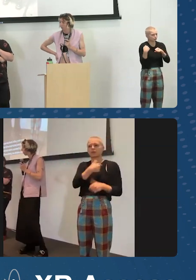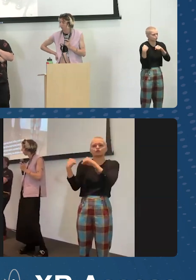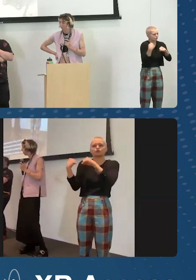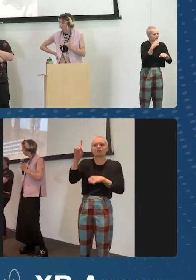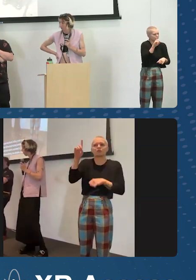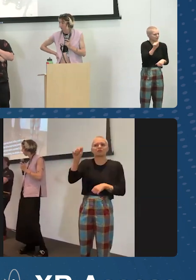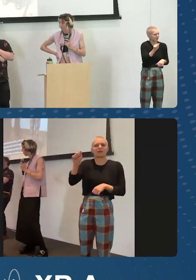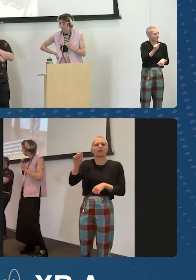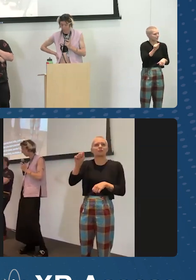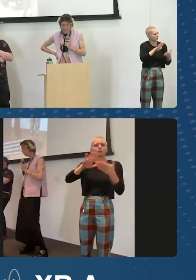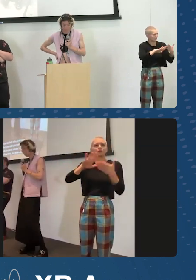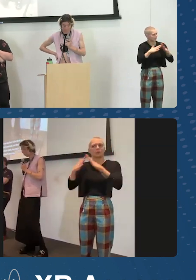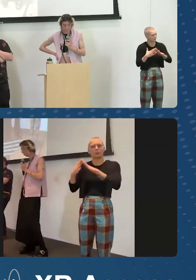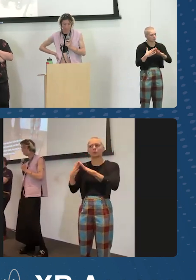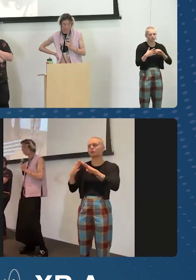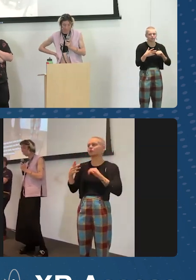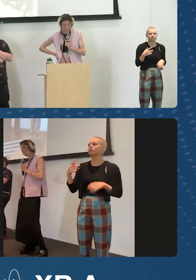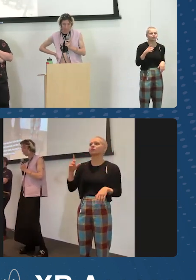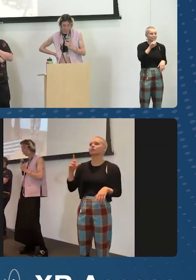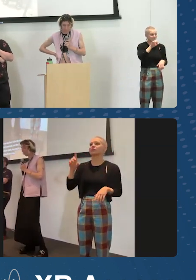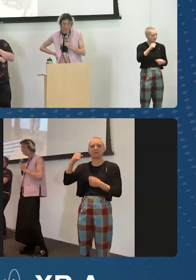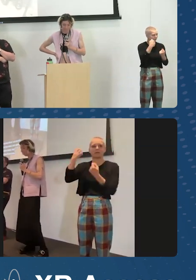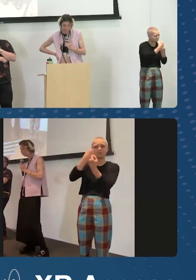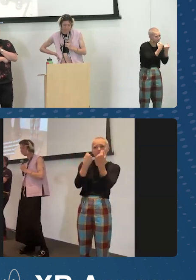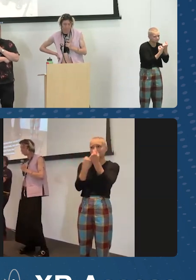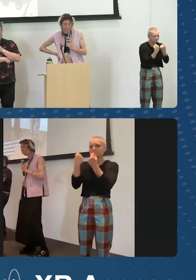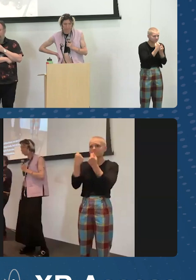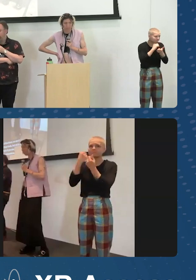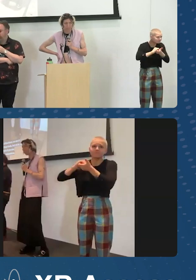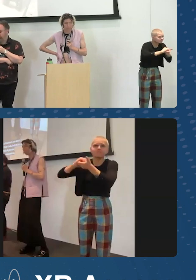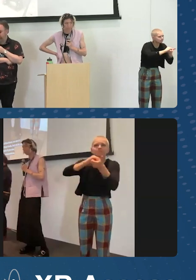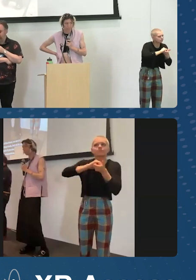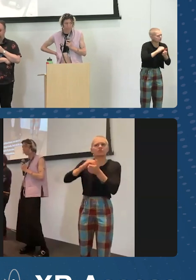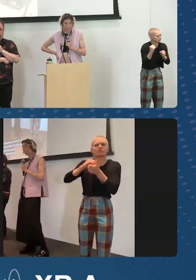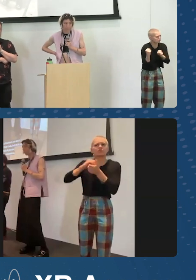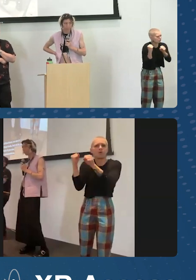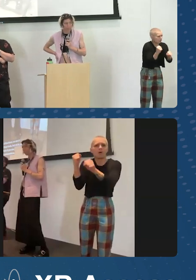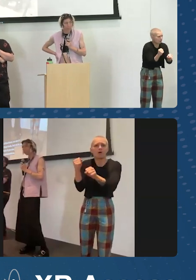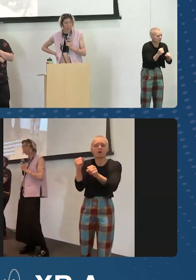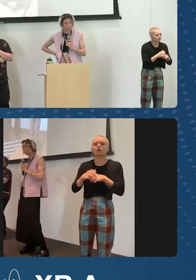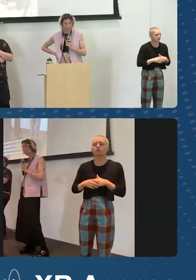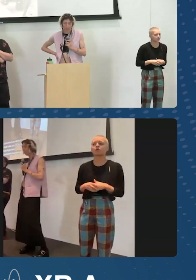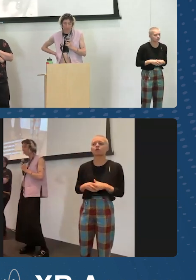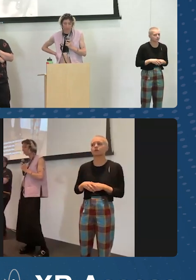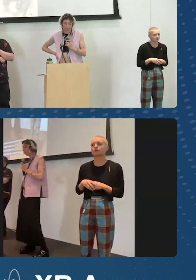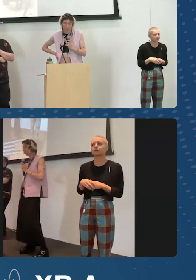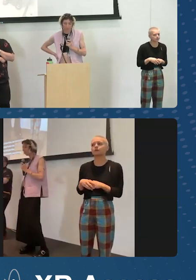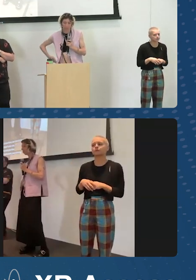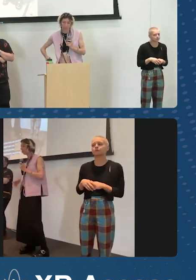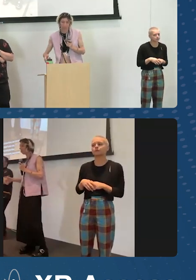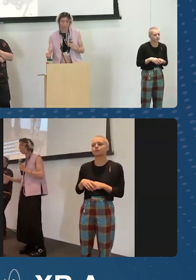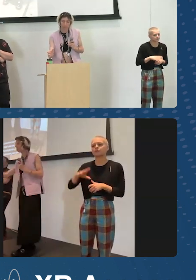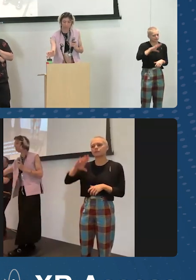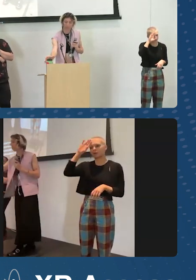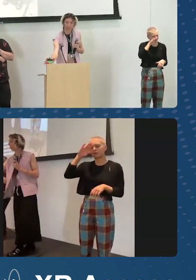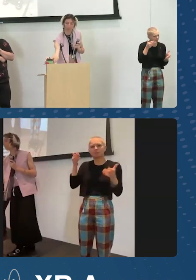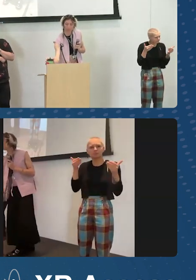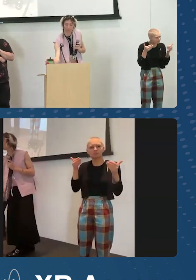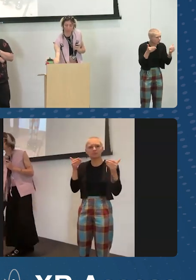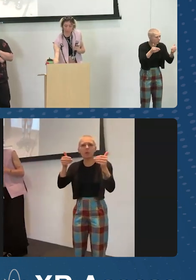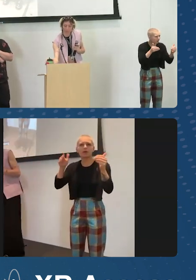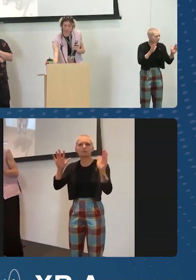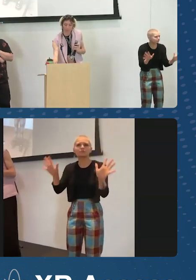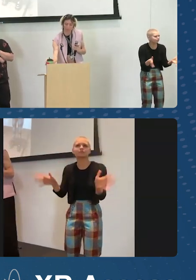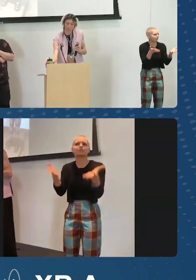All the, disability solidarity is really strong, whether we know this or not. And build a community and build